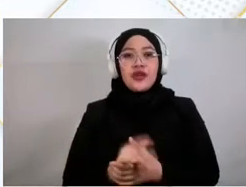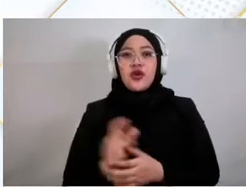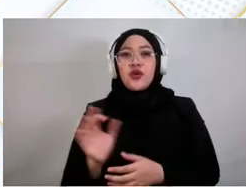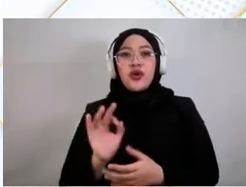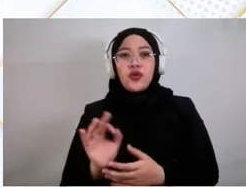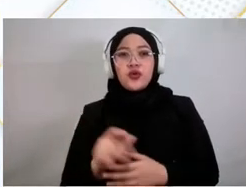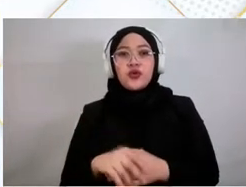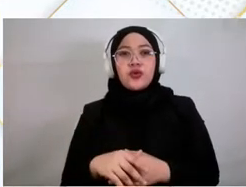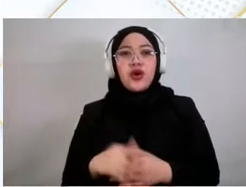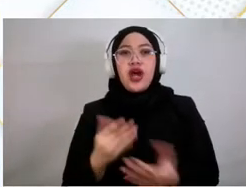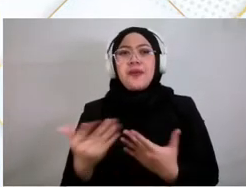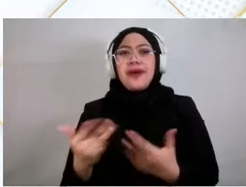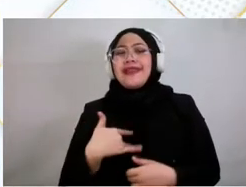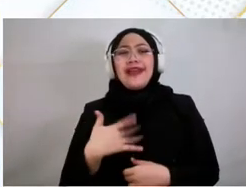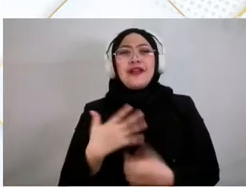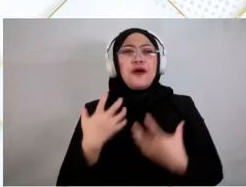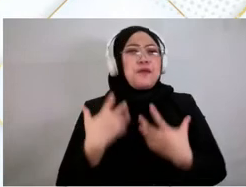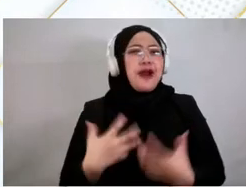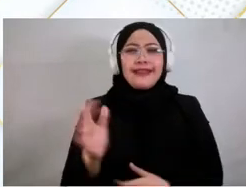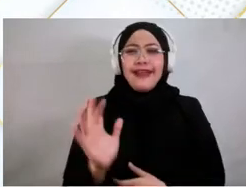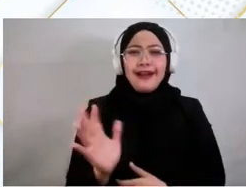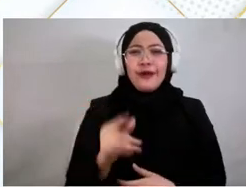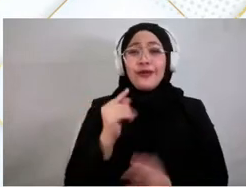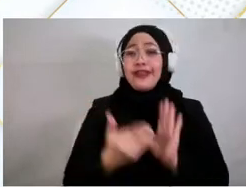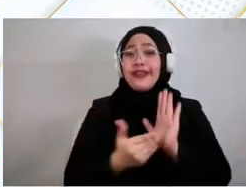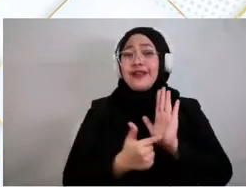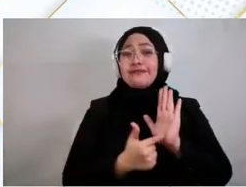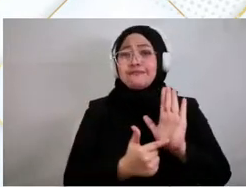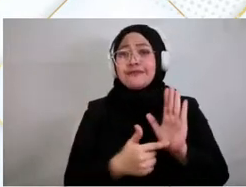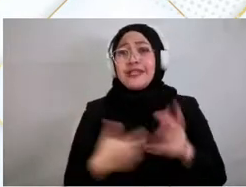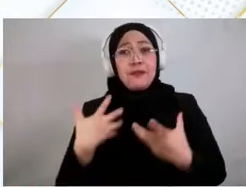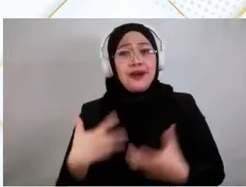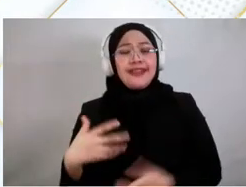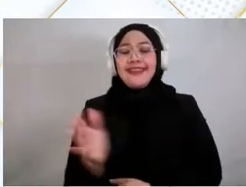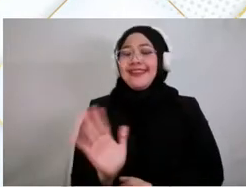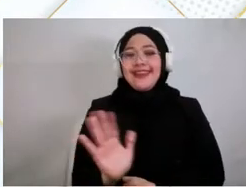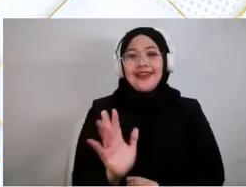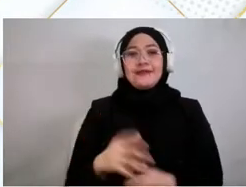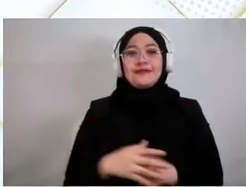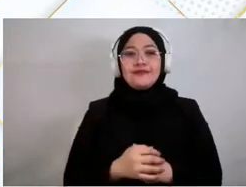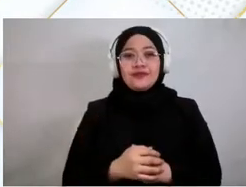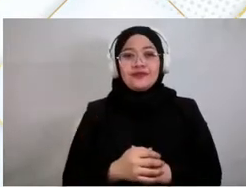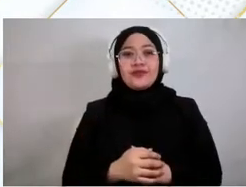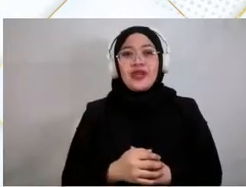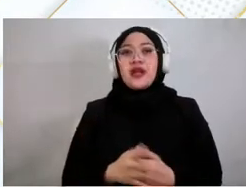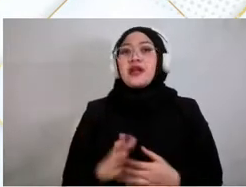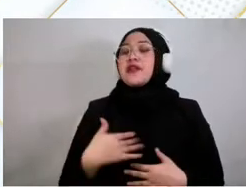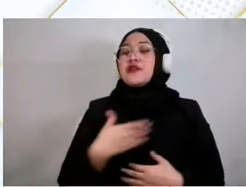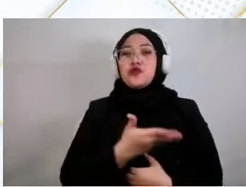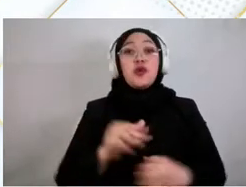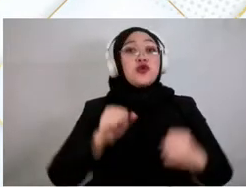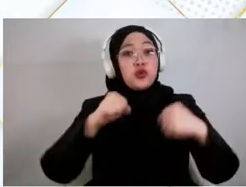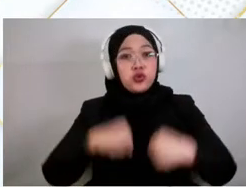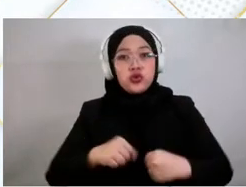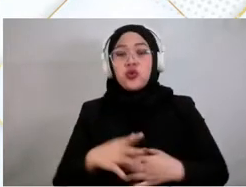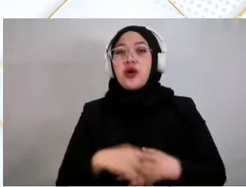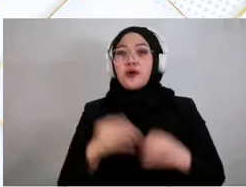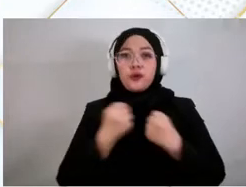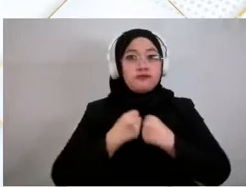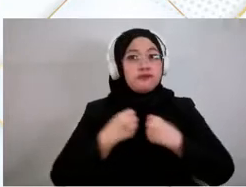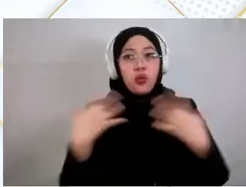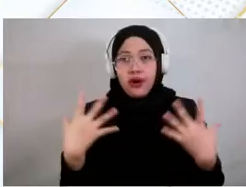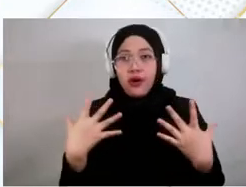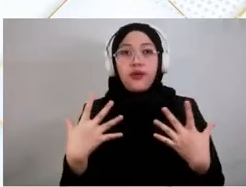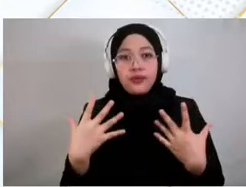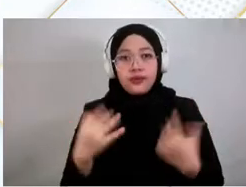to hear about what you presented today. So, and I'm sure we all agree that was very impressive,